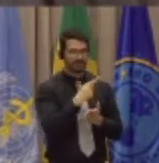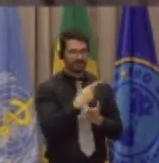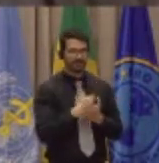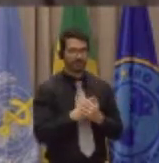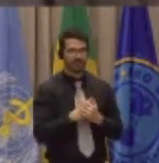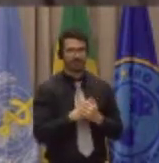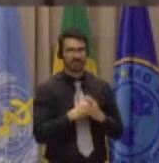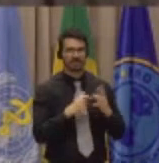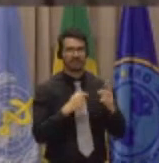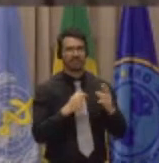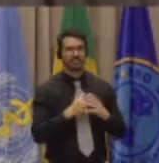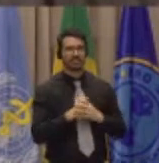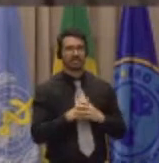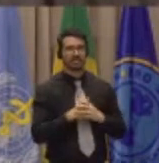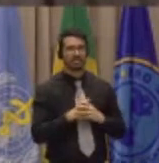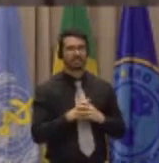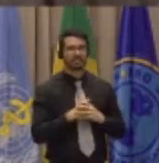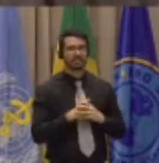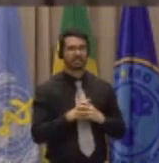but